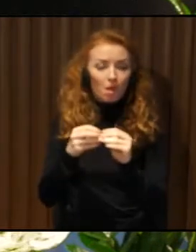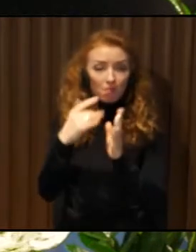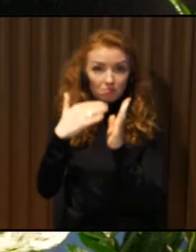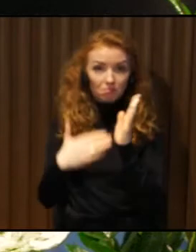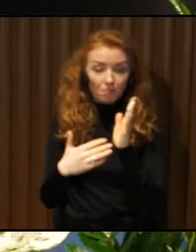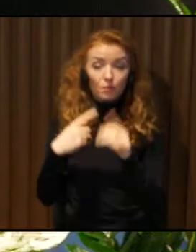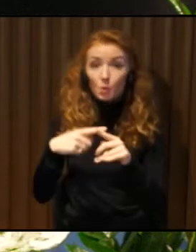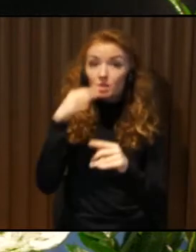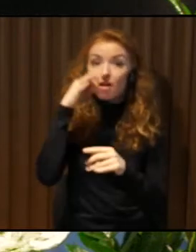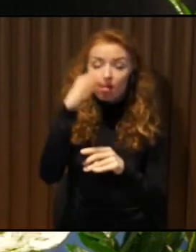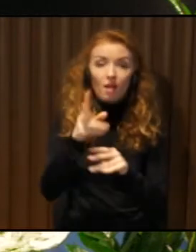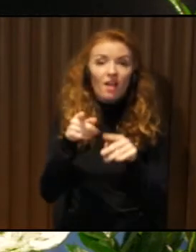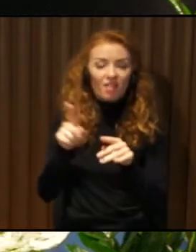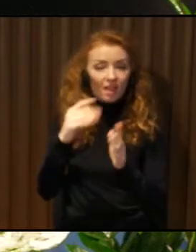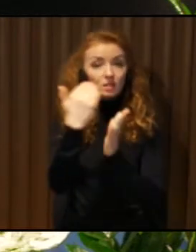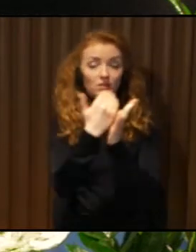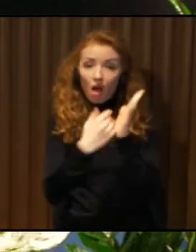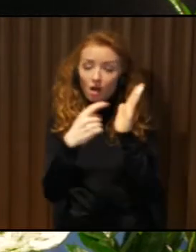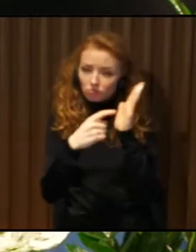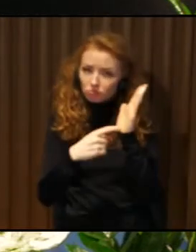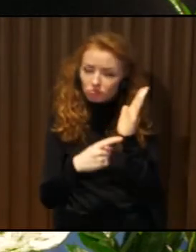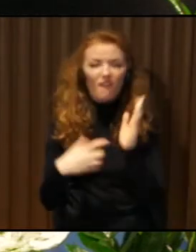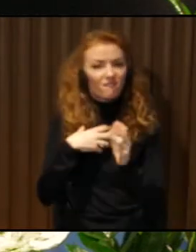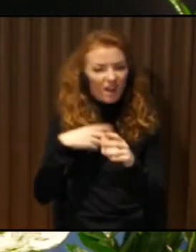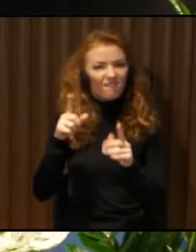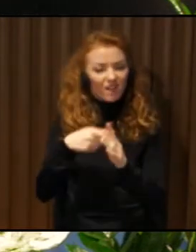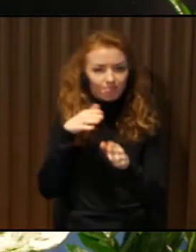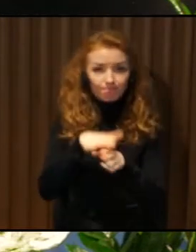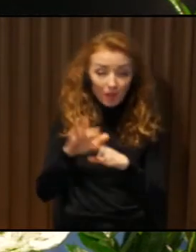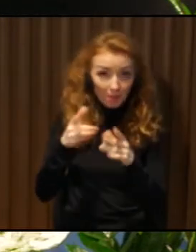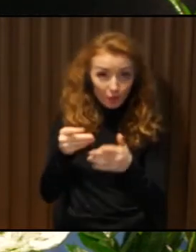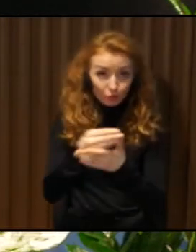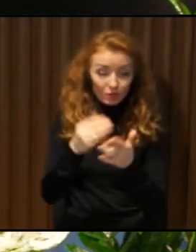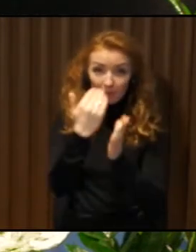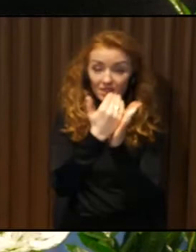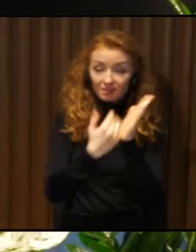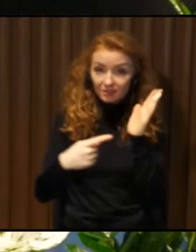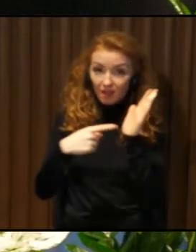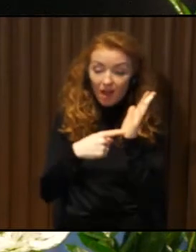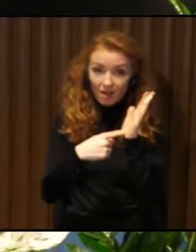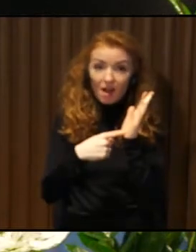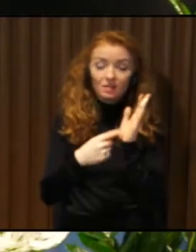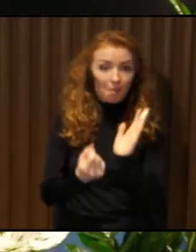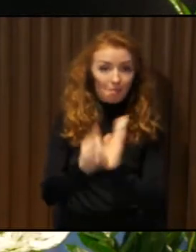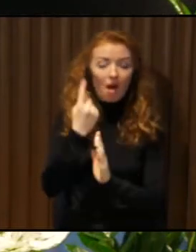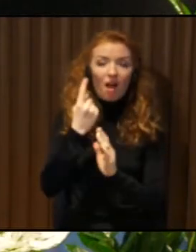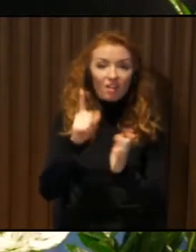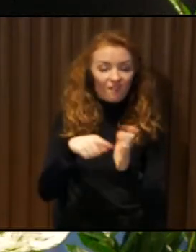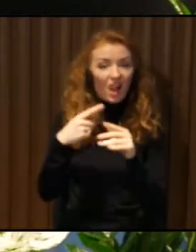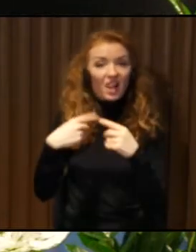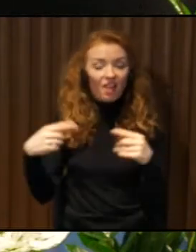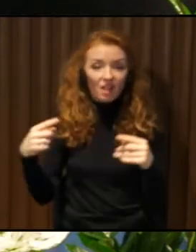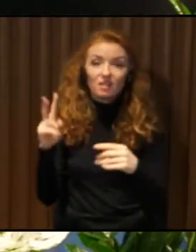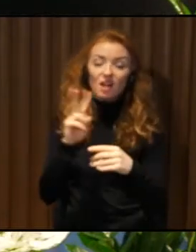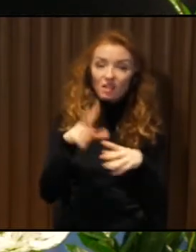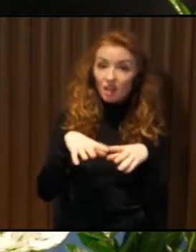makes me more things to do, to improve, to plan your budget. And this is, political question now. And so